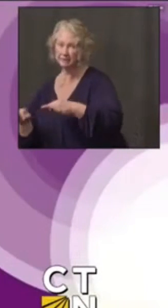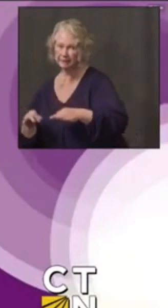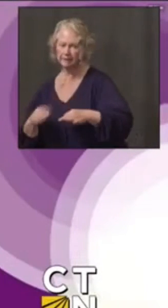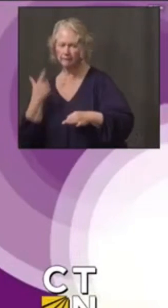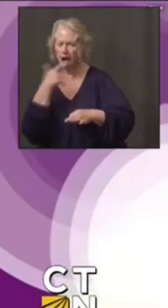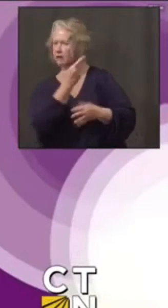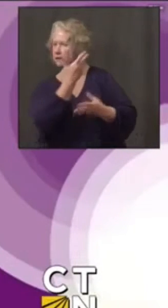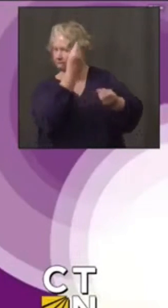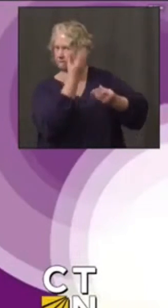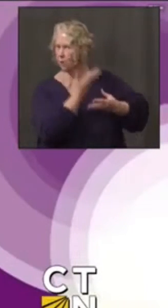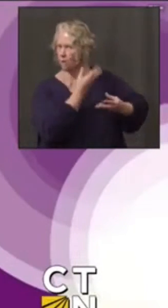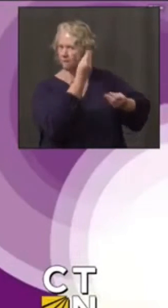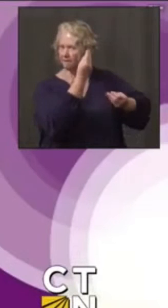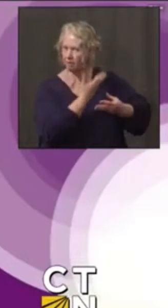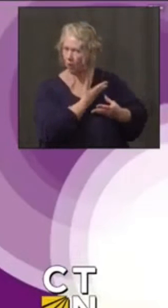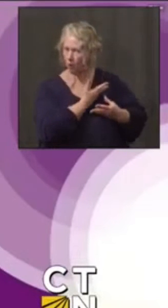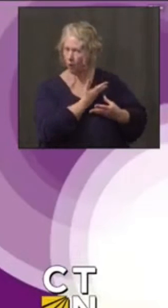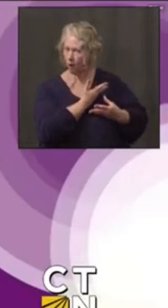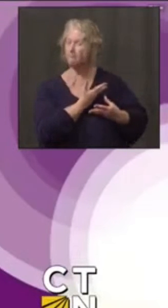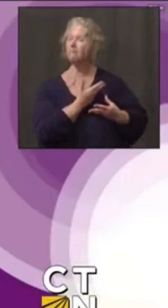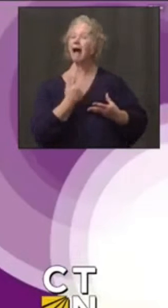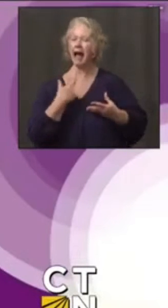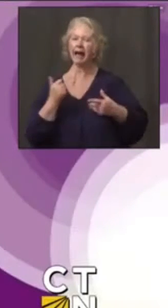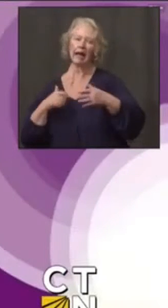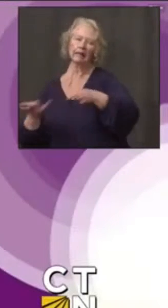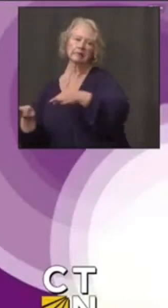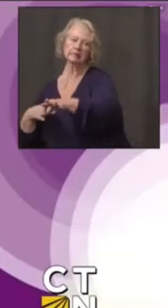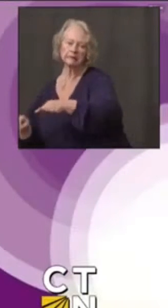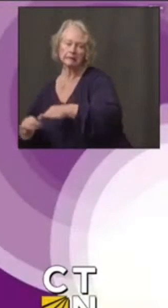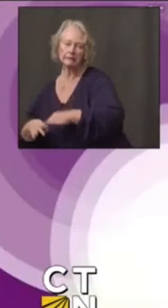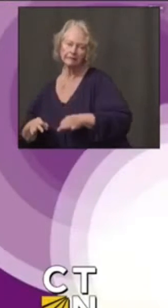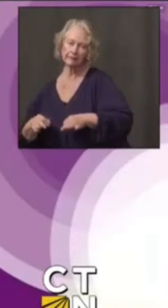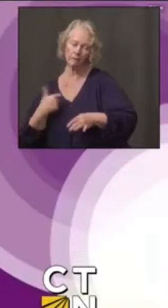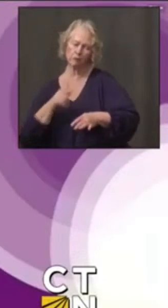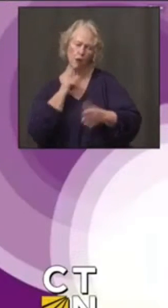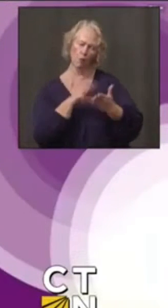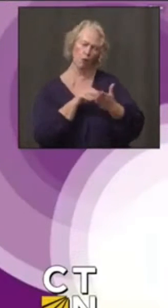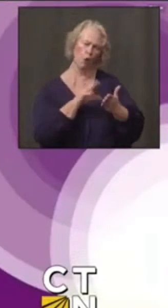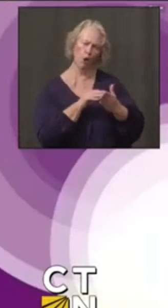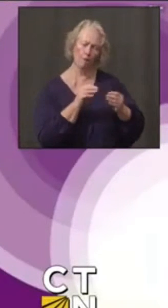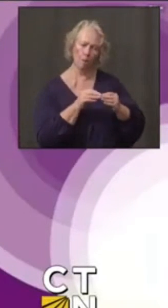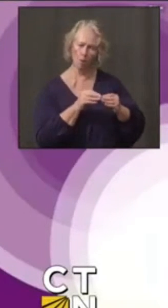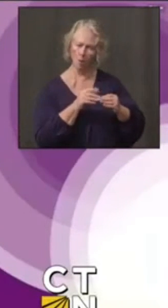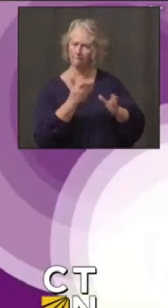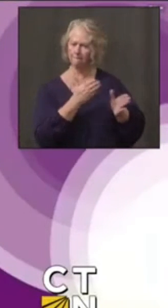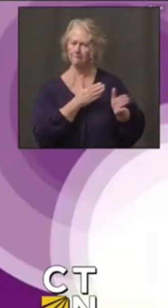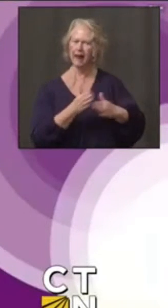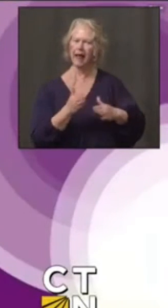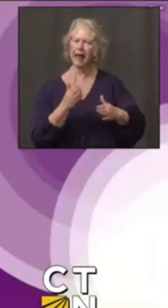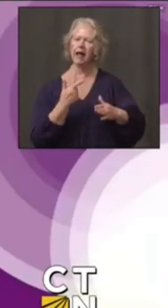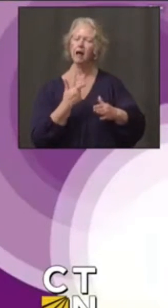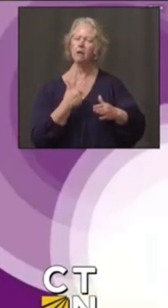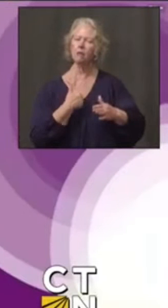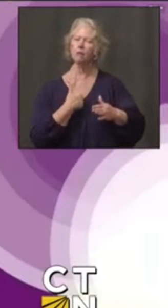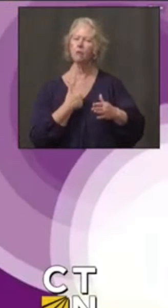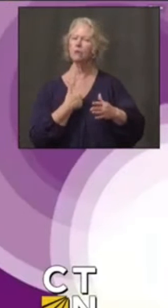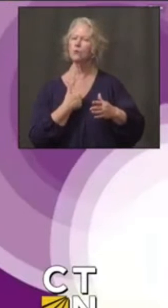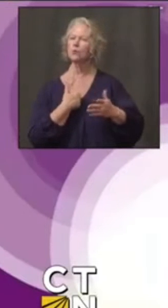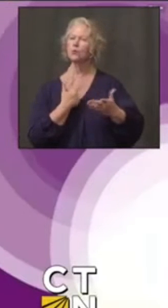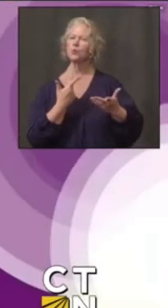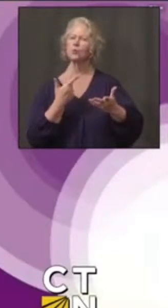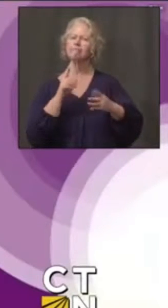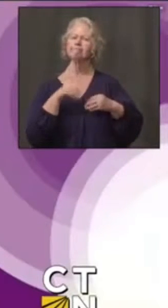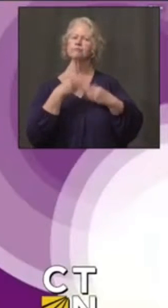articulate what I've learned from John, and I'm going to learn more. Apparently, there's a webinar that will provide education to a group of